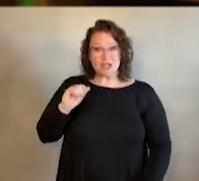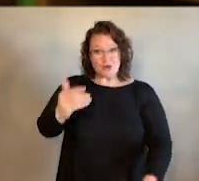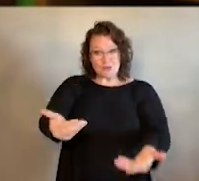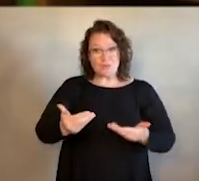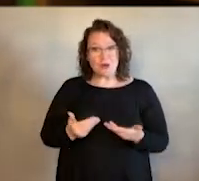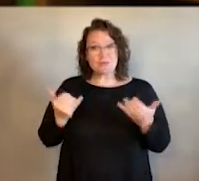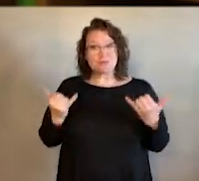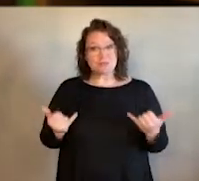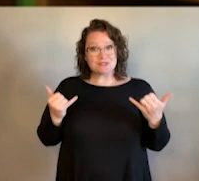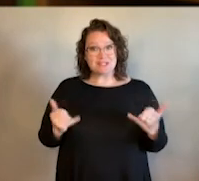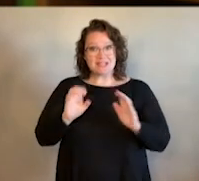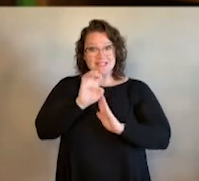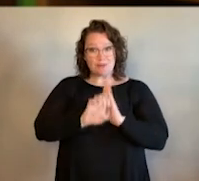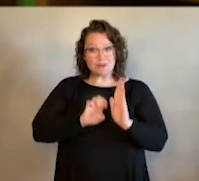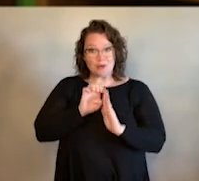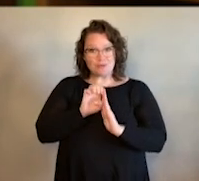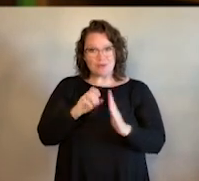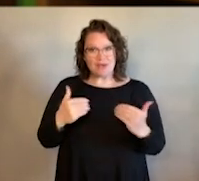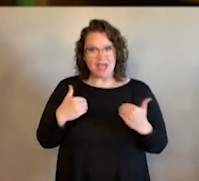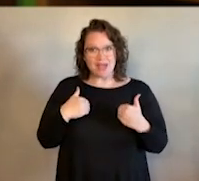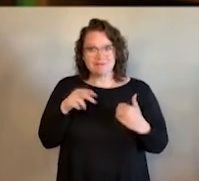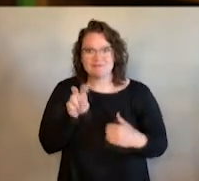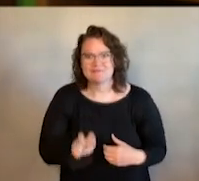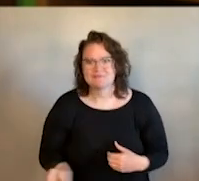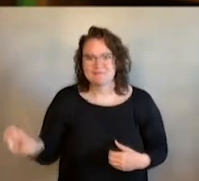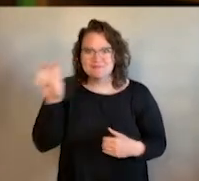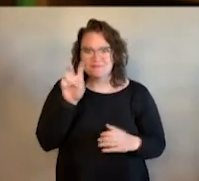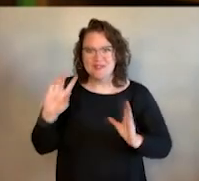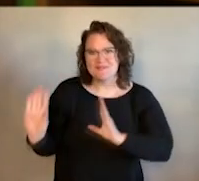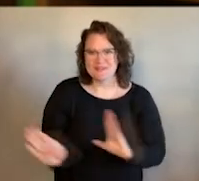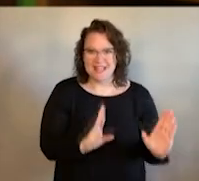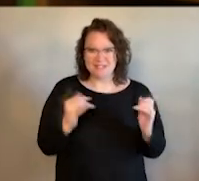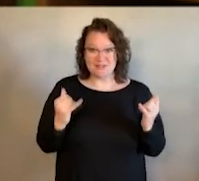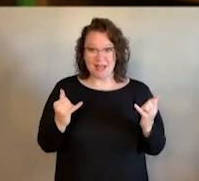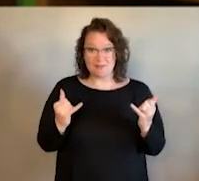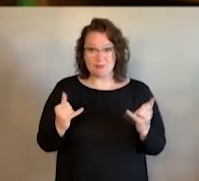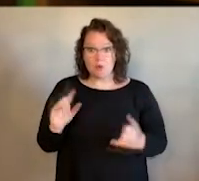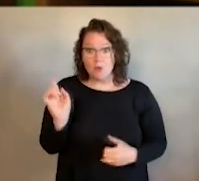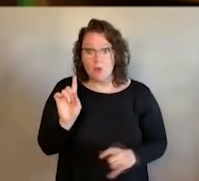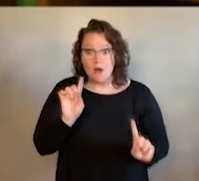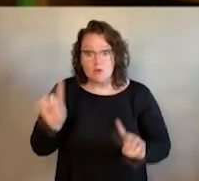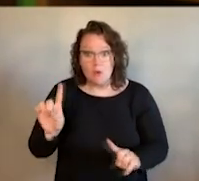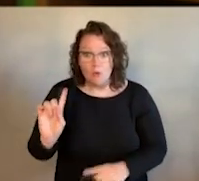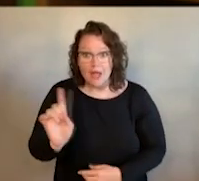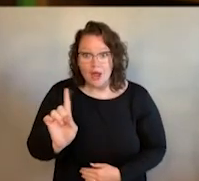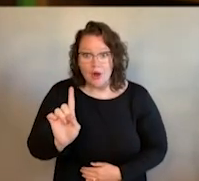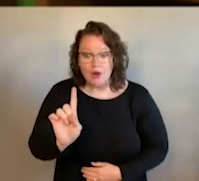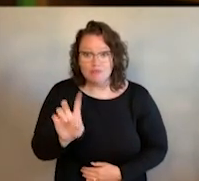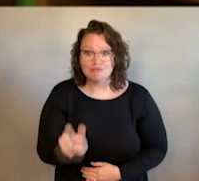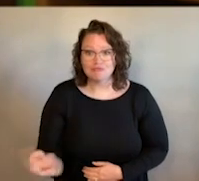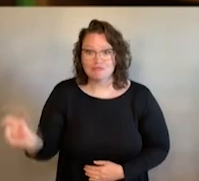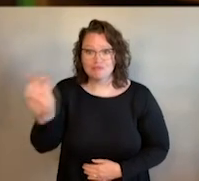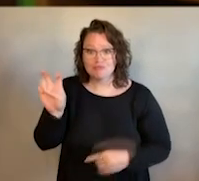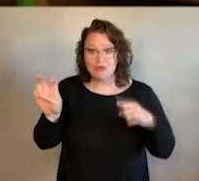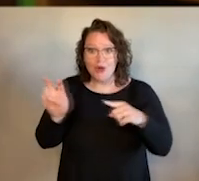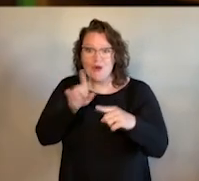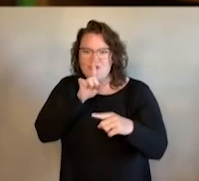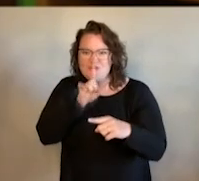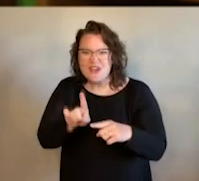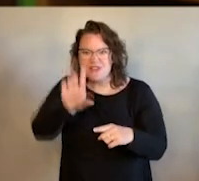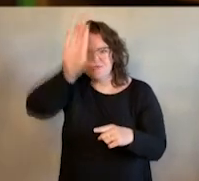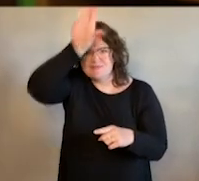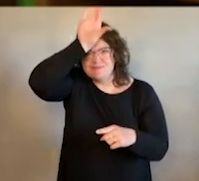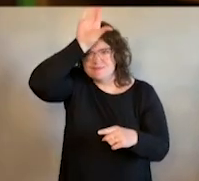Welcome to today's episode. We have got an adventure planned today. We are going to go on a field trip to a real fire